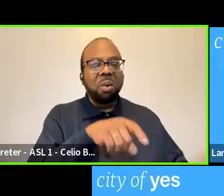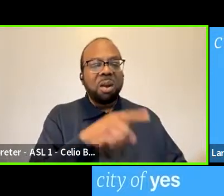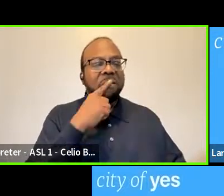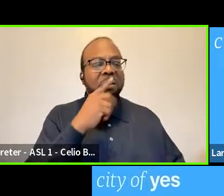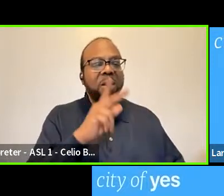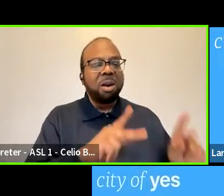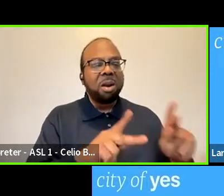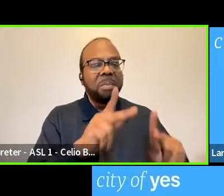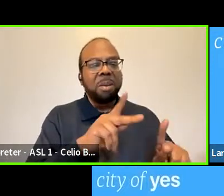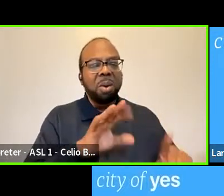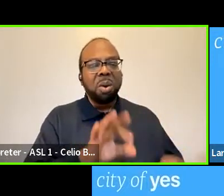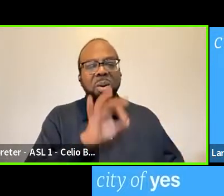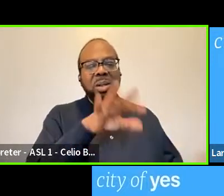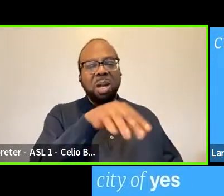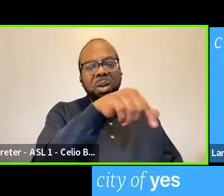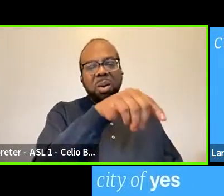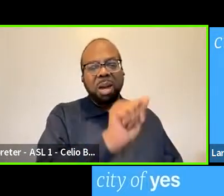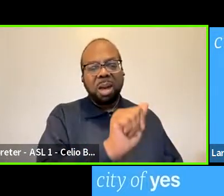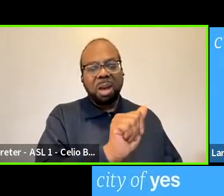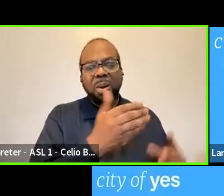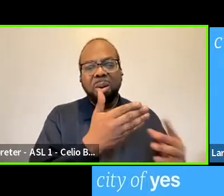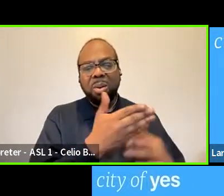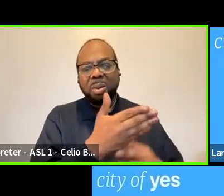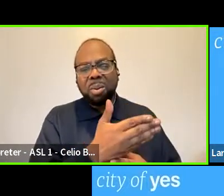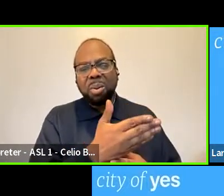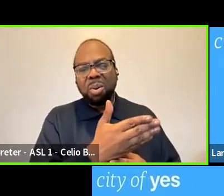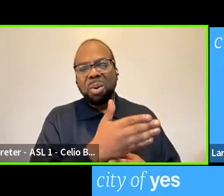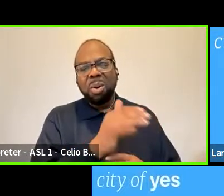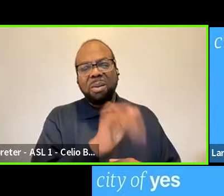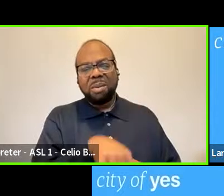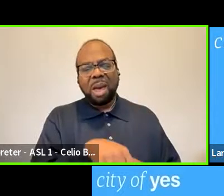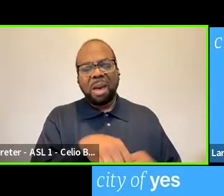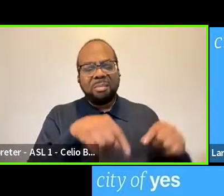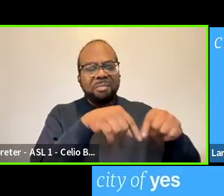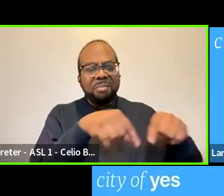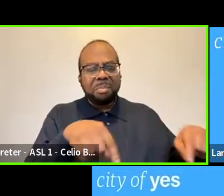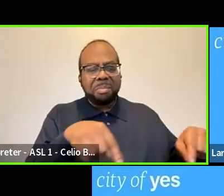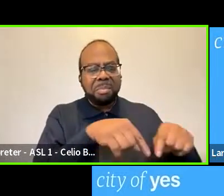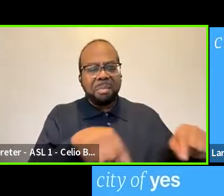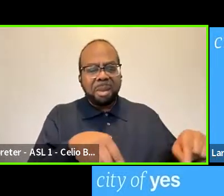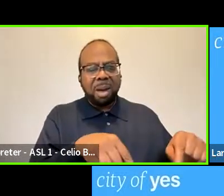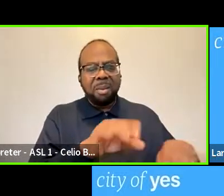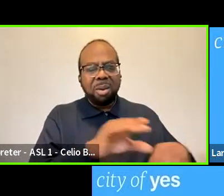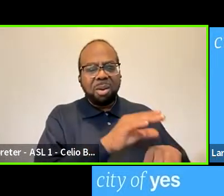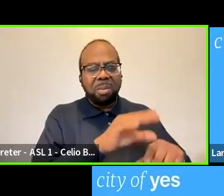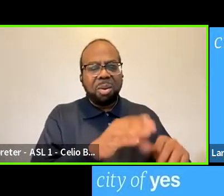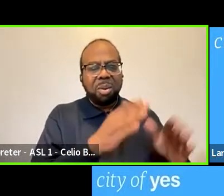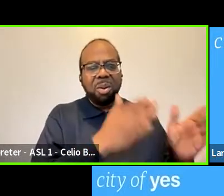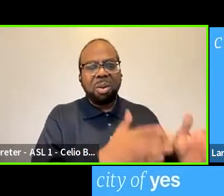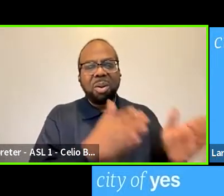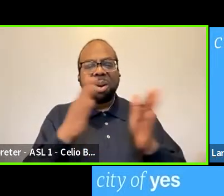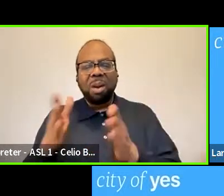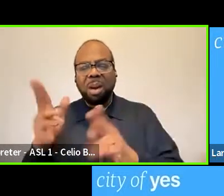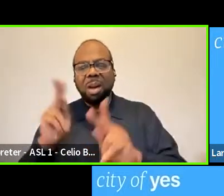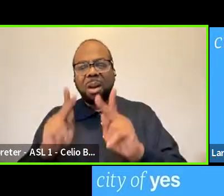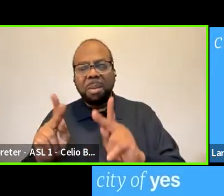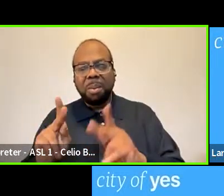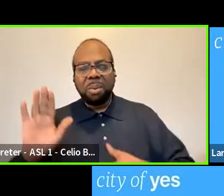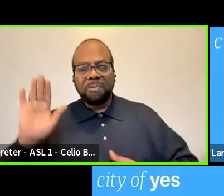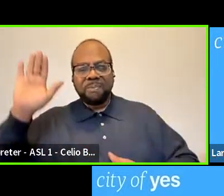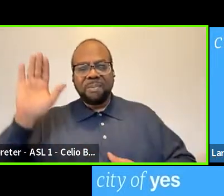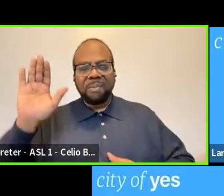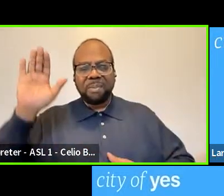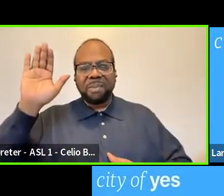who've submitted Q&A through the Q&A feature at the bottom of your screen as well as with people who have raised their hands.